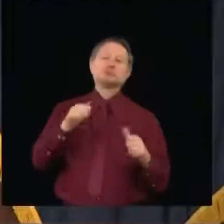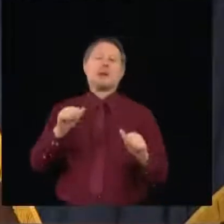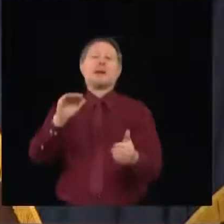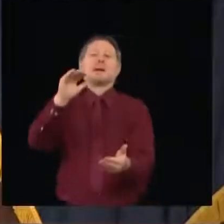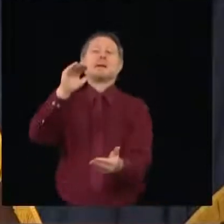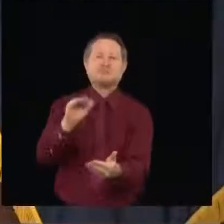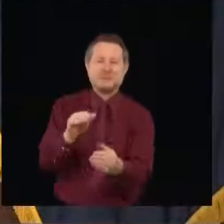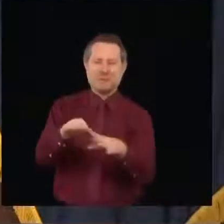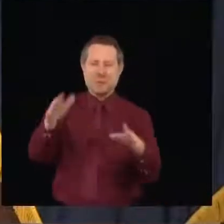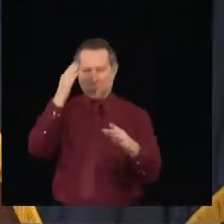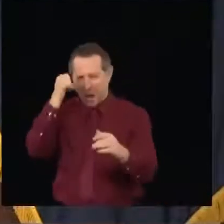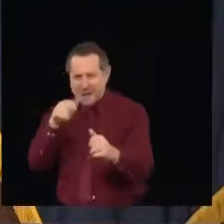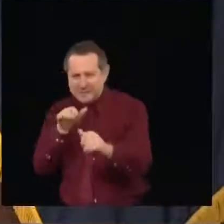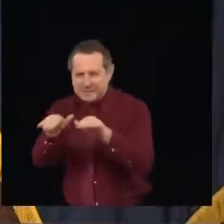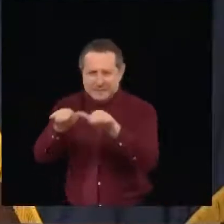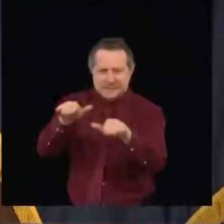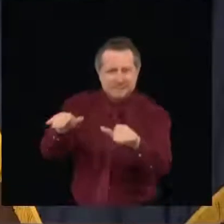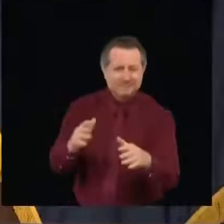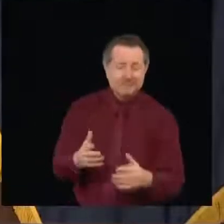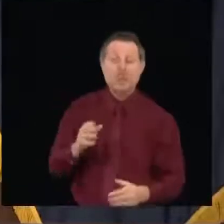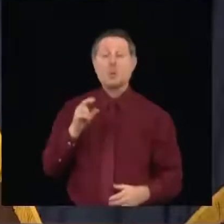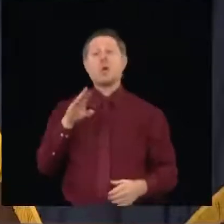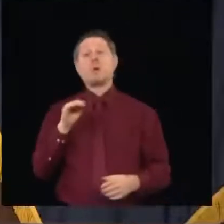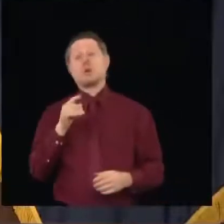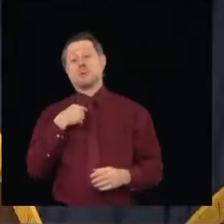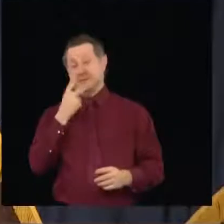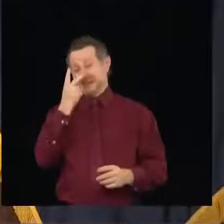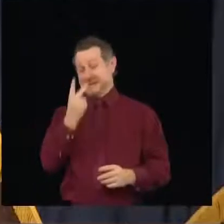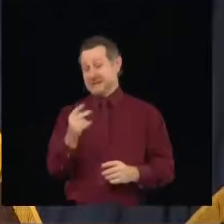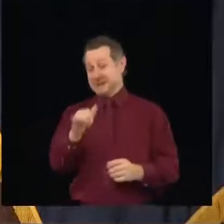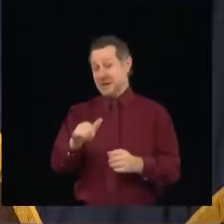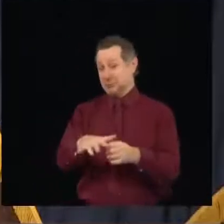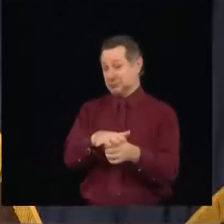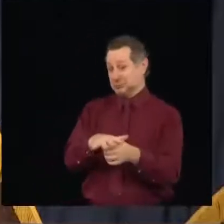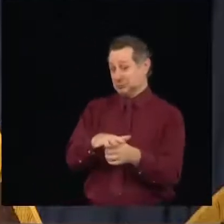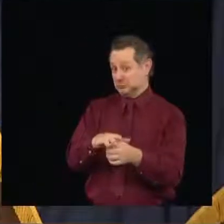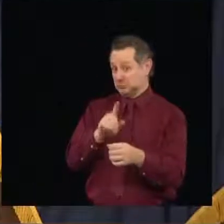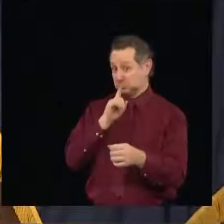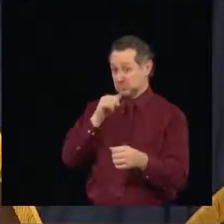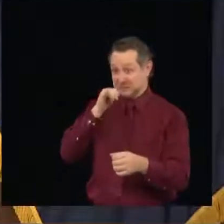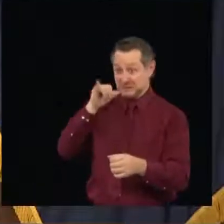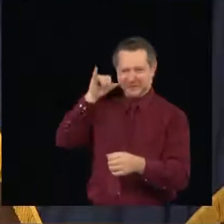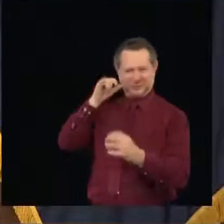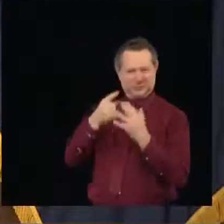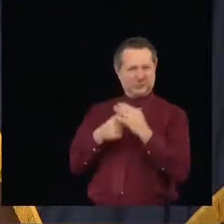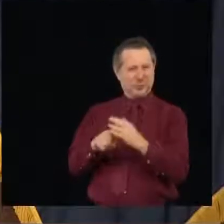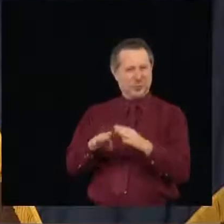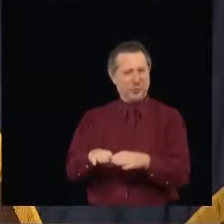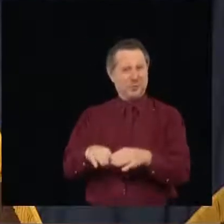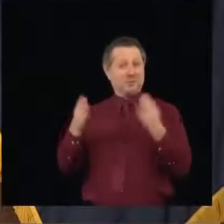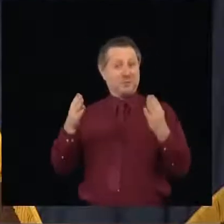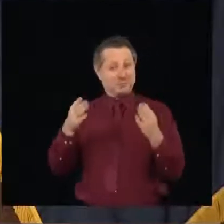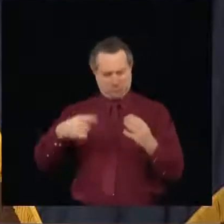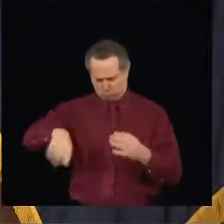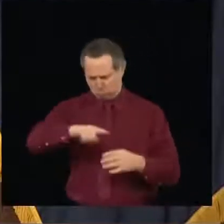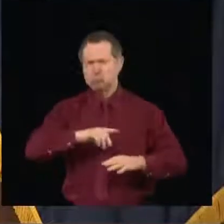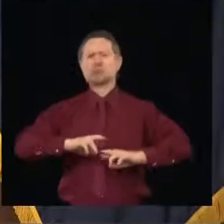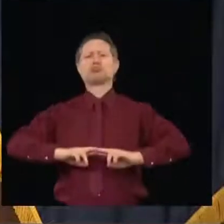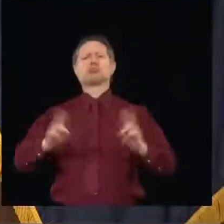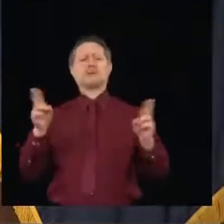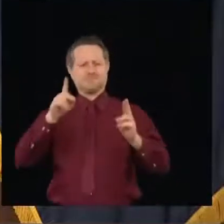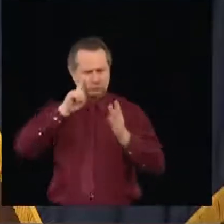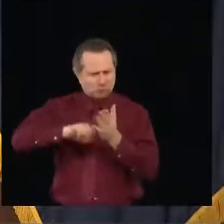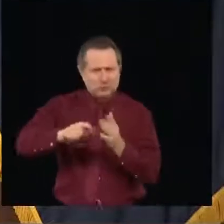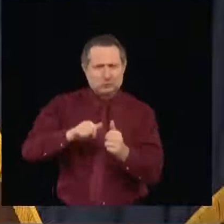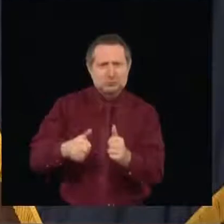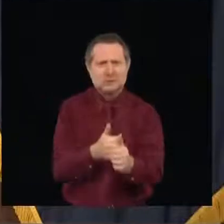we have, because if you look at the regions who opened, they had a number of tracers that they had to have to